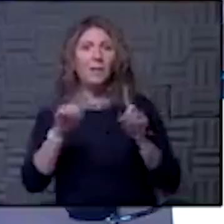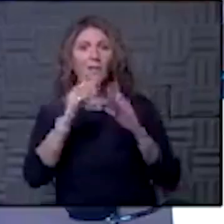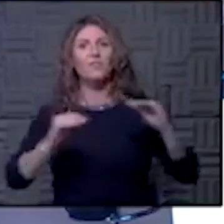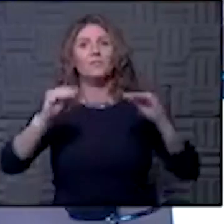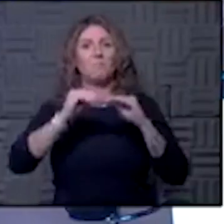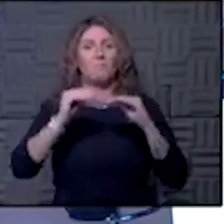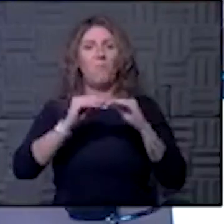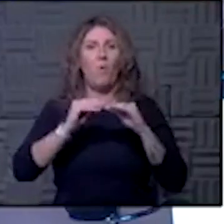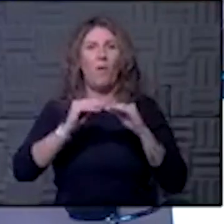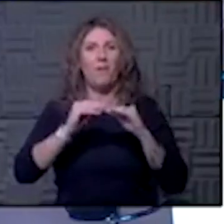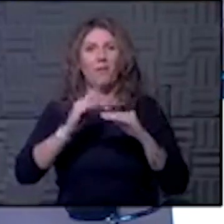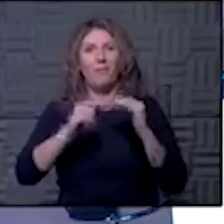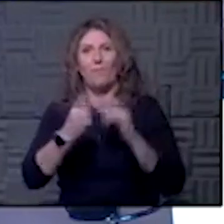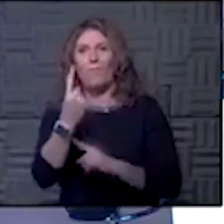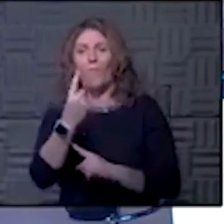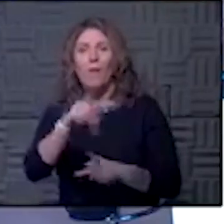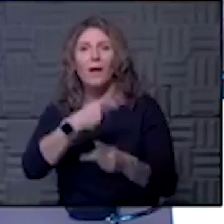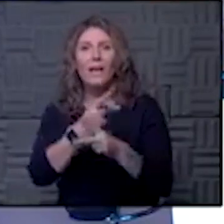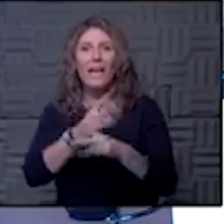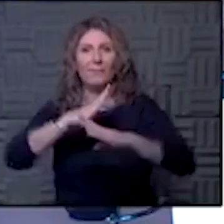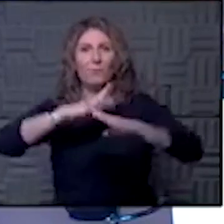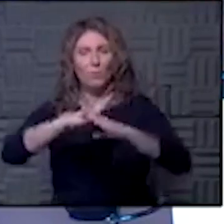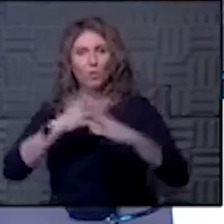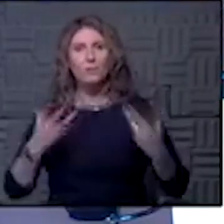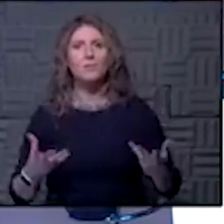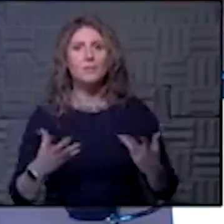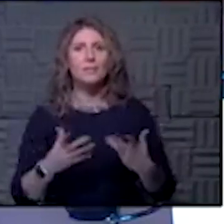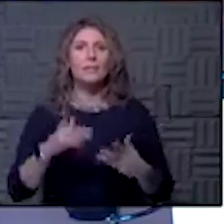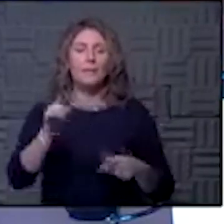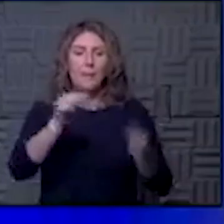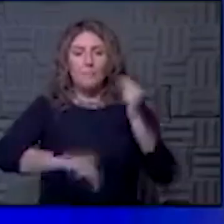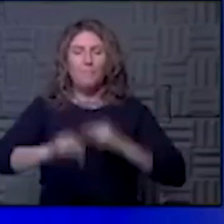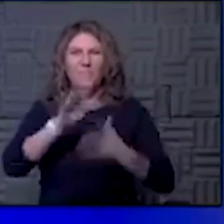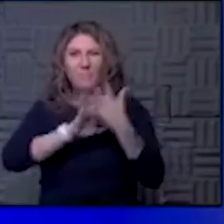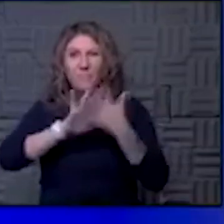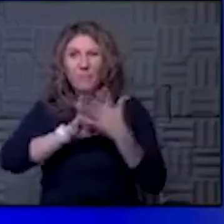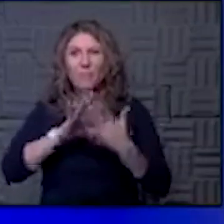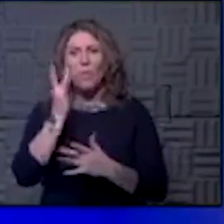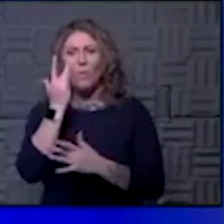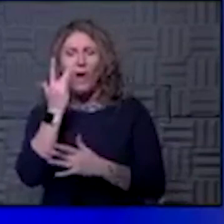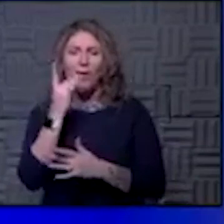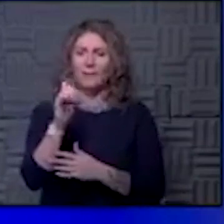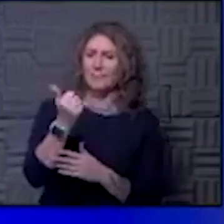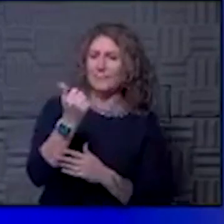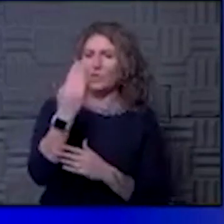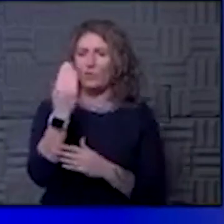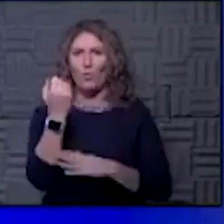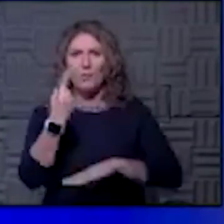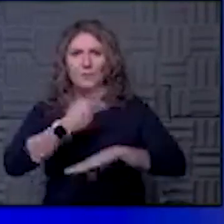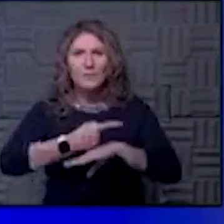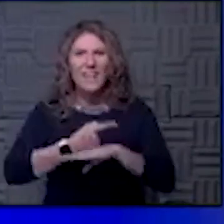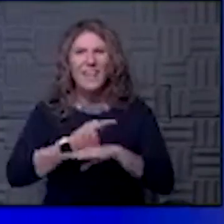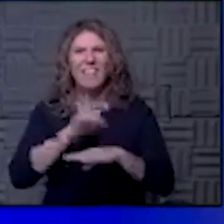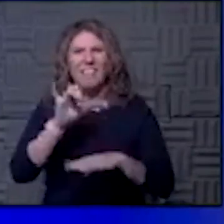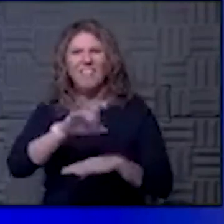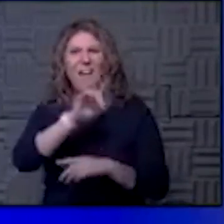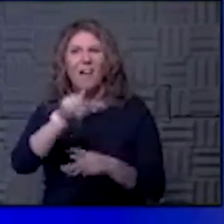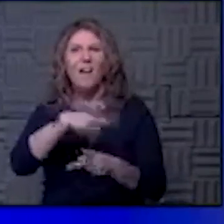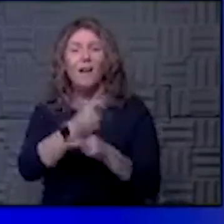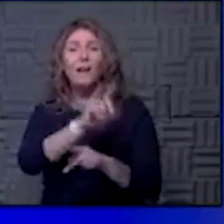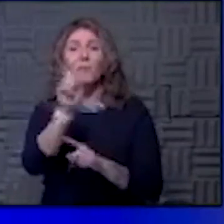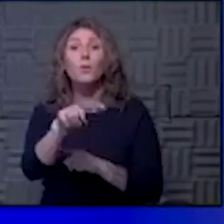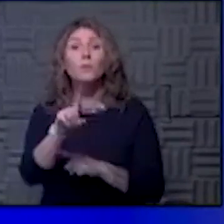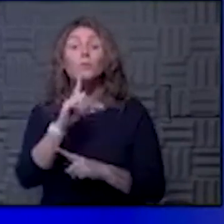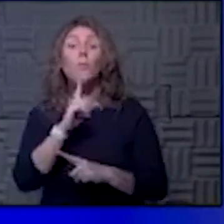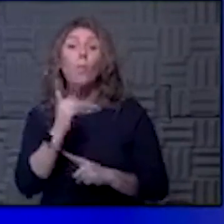than one kind of immunity that we have. Yeah, and I think that's arbitrary too. That goes back to our last question, why 10 to 14 or things of that nature, because we